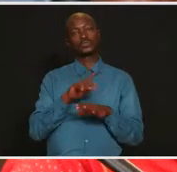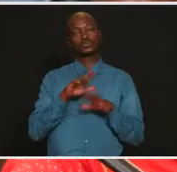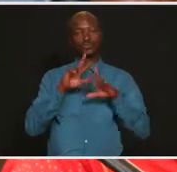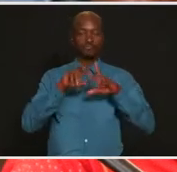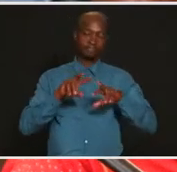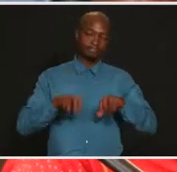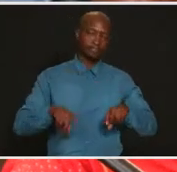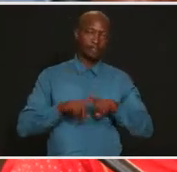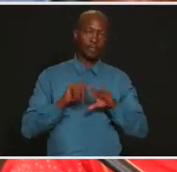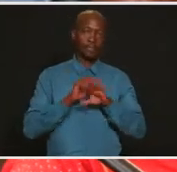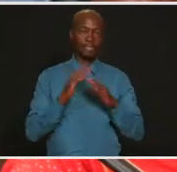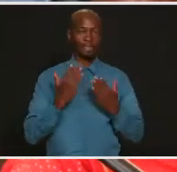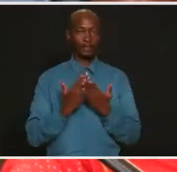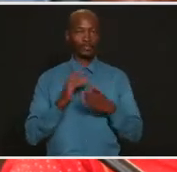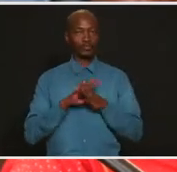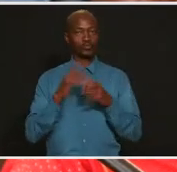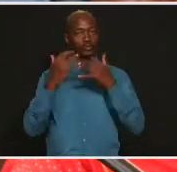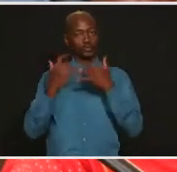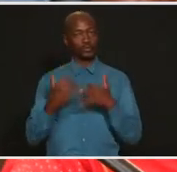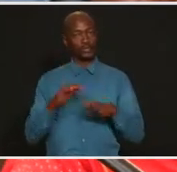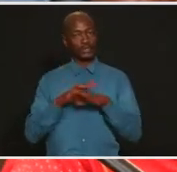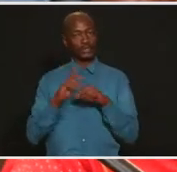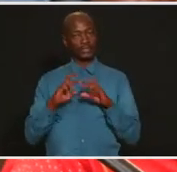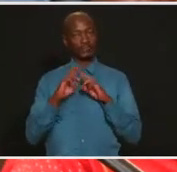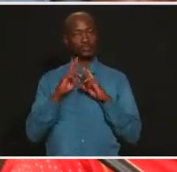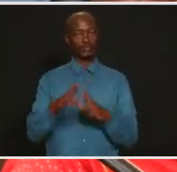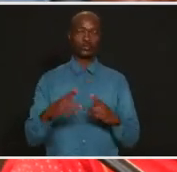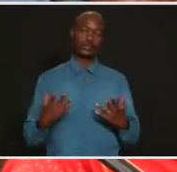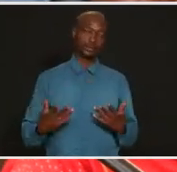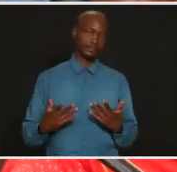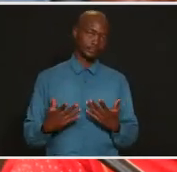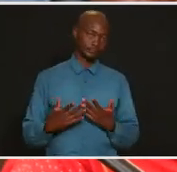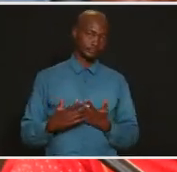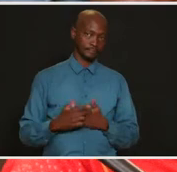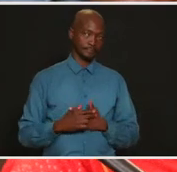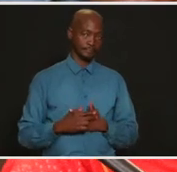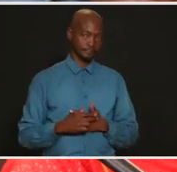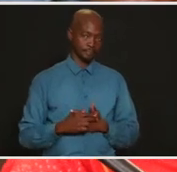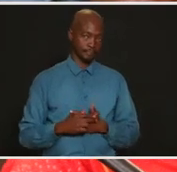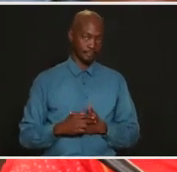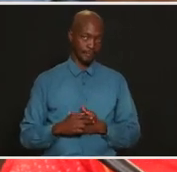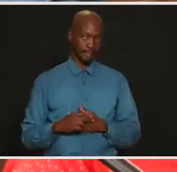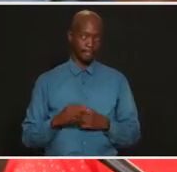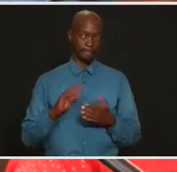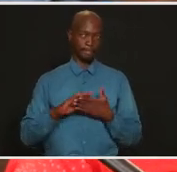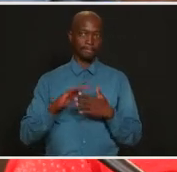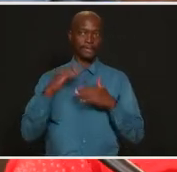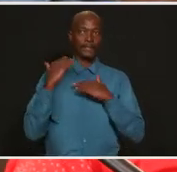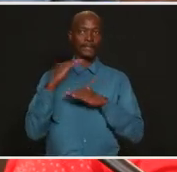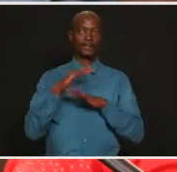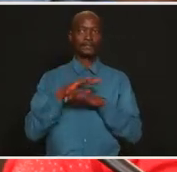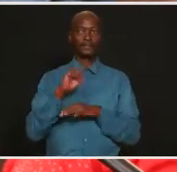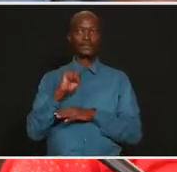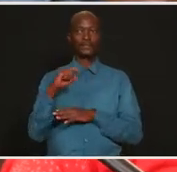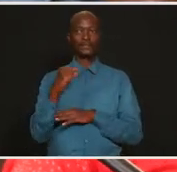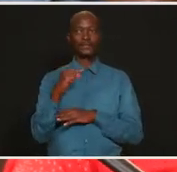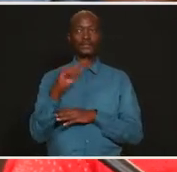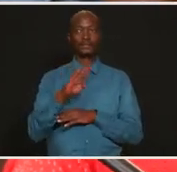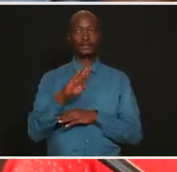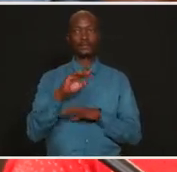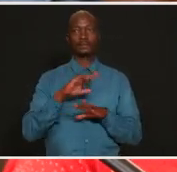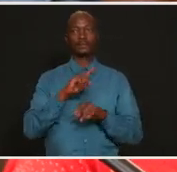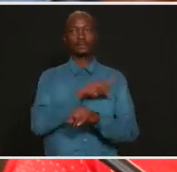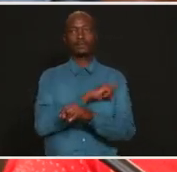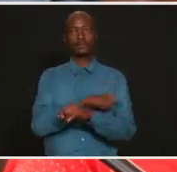investigate School Financial records and limiting sgb powers